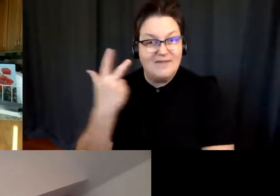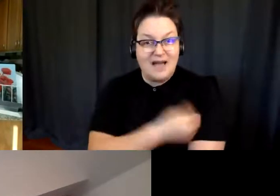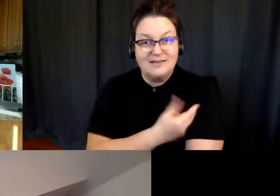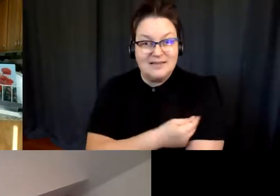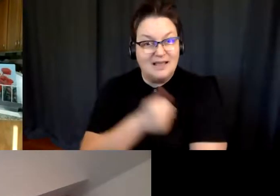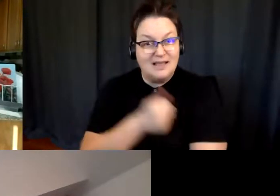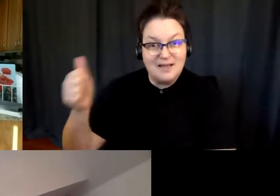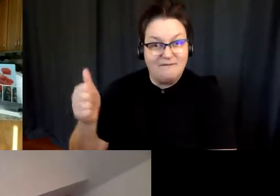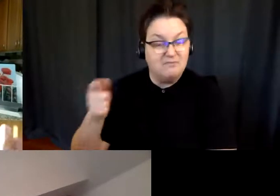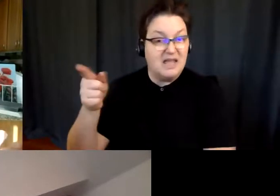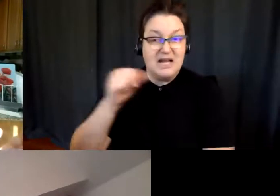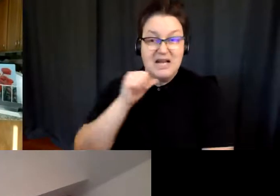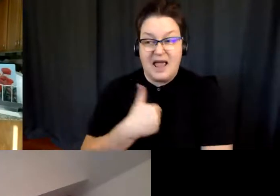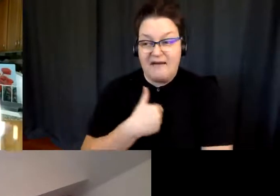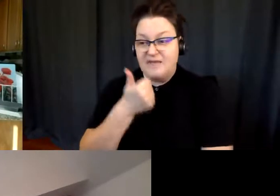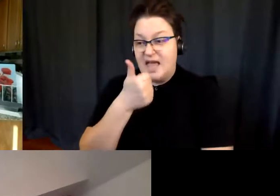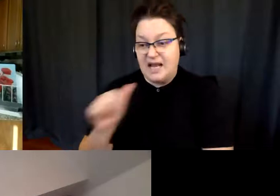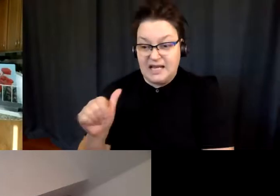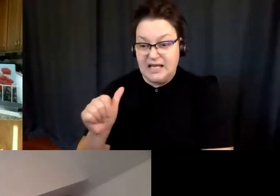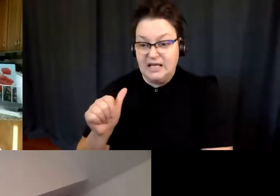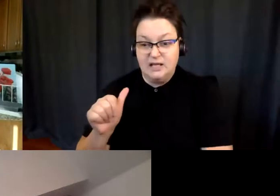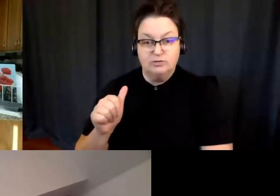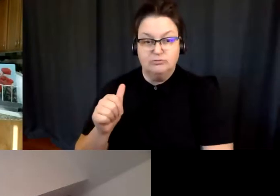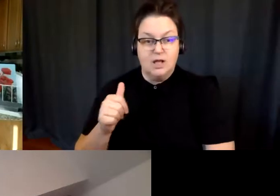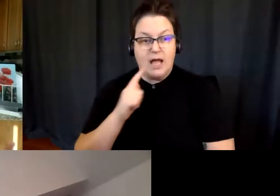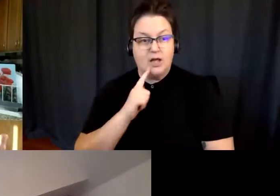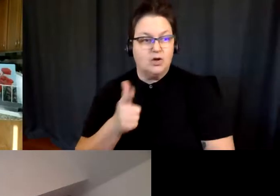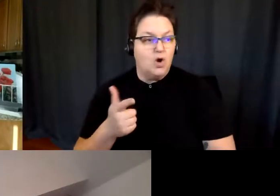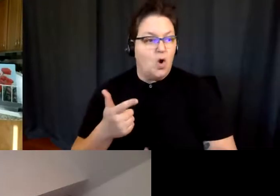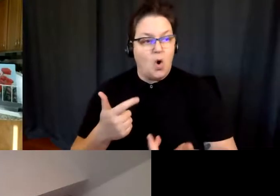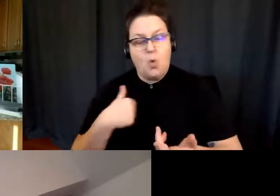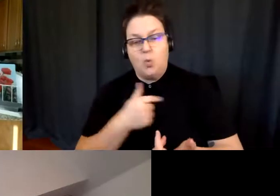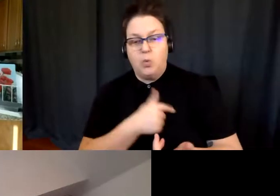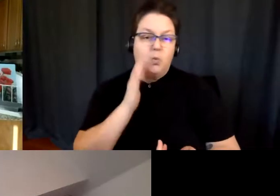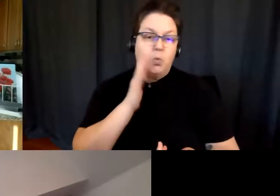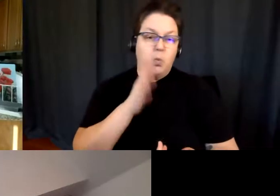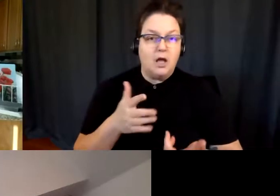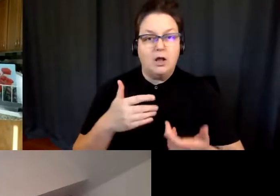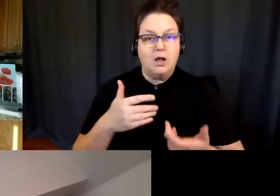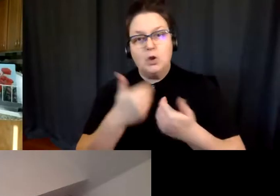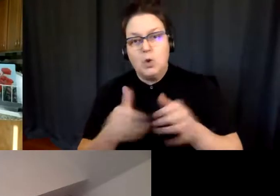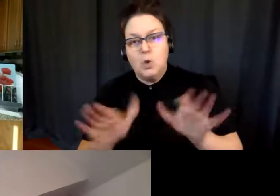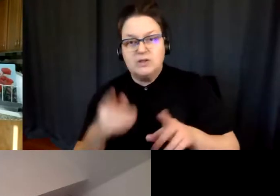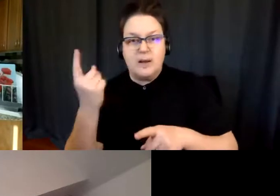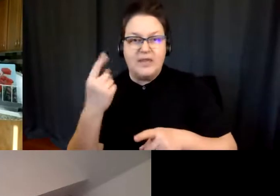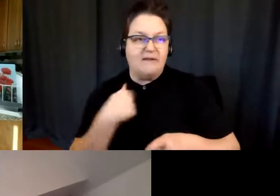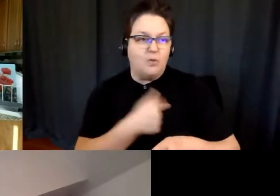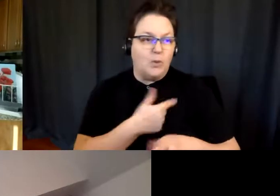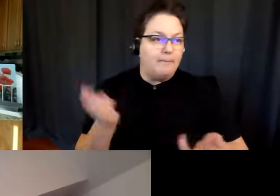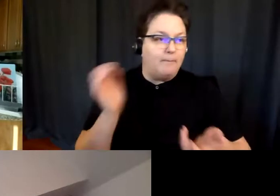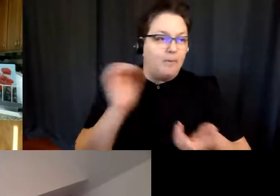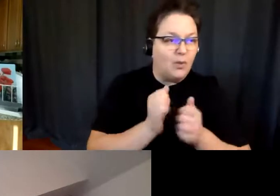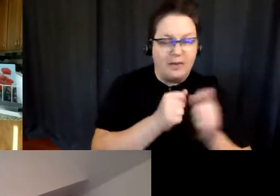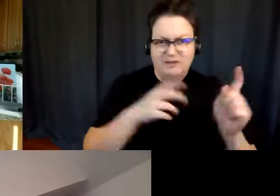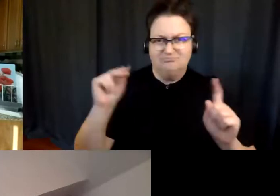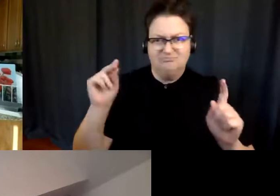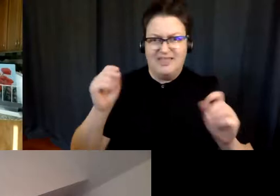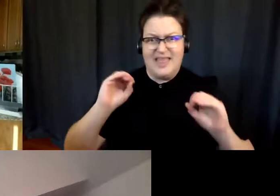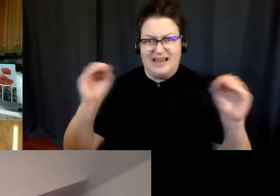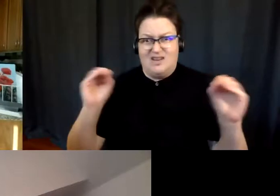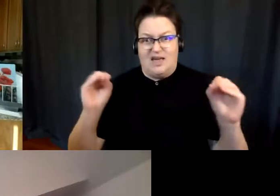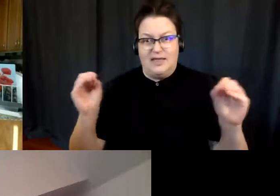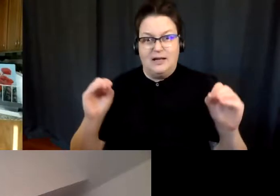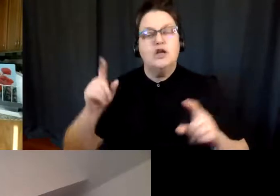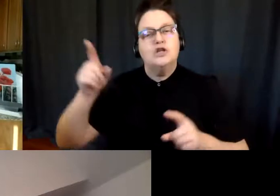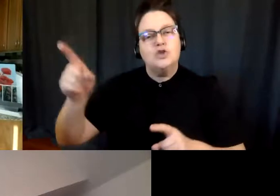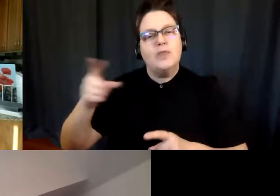didn't have any skin in the game, so to speak. And so they have agreed to use their